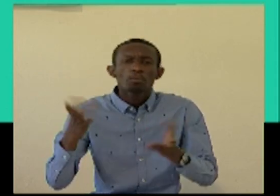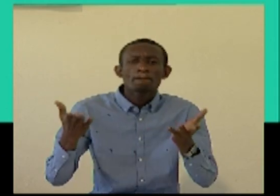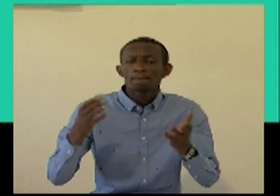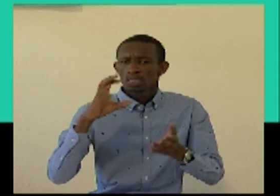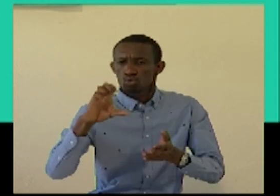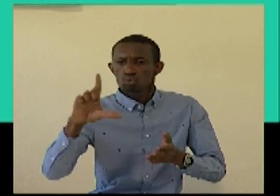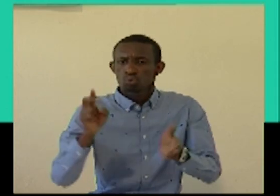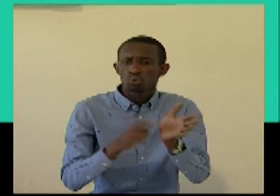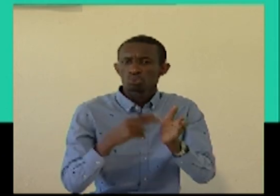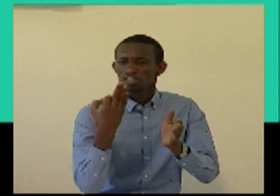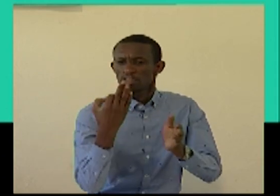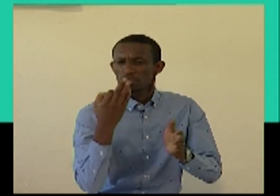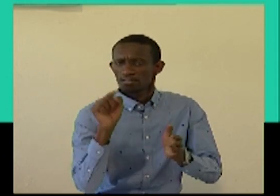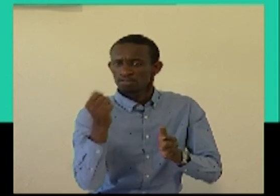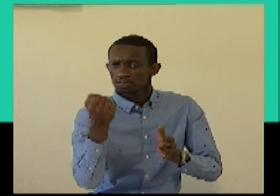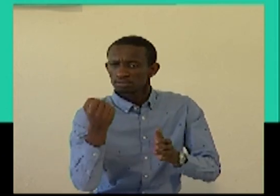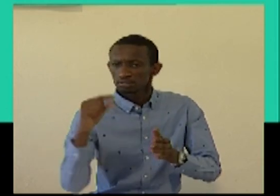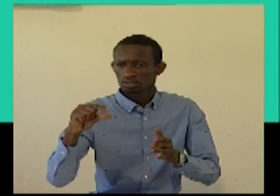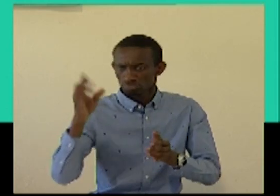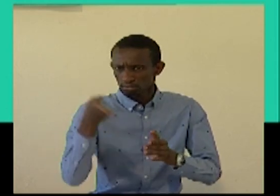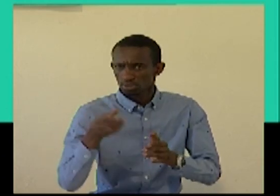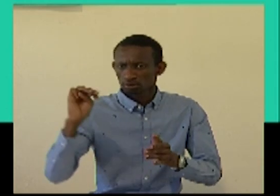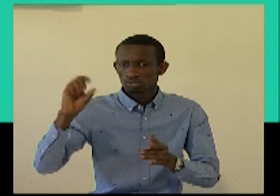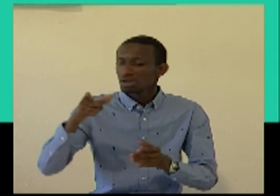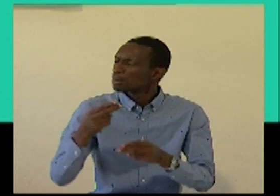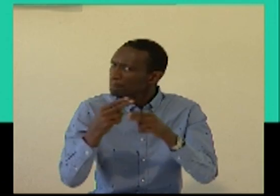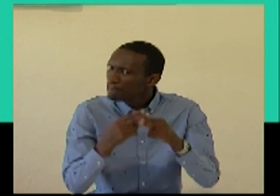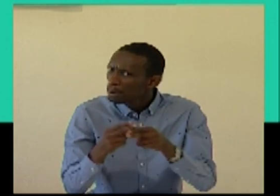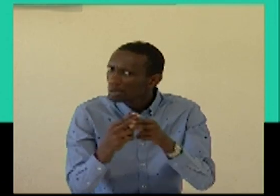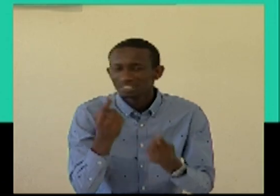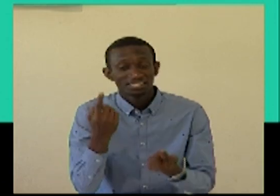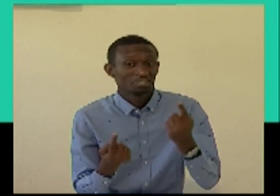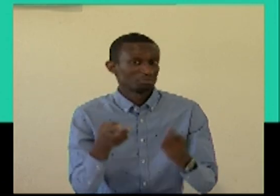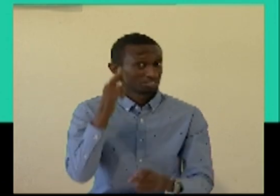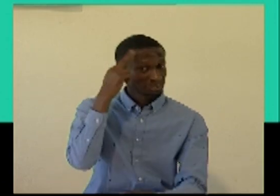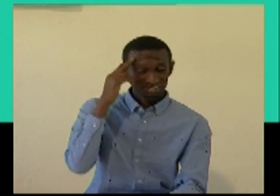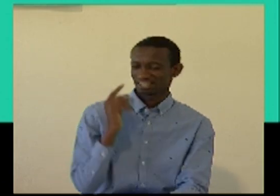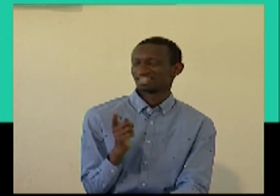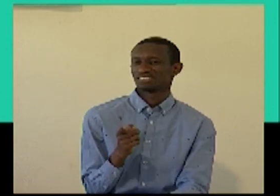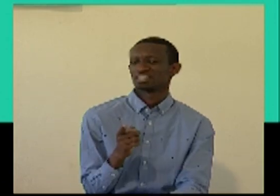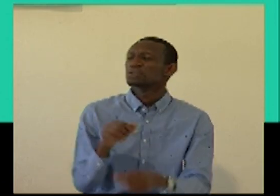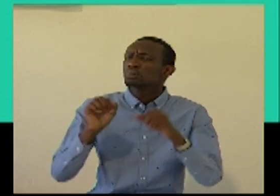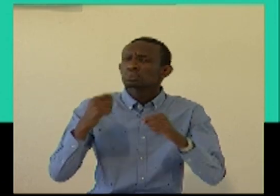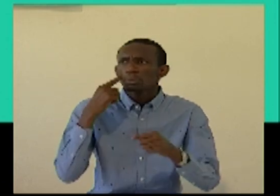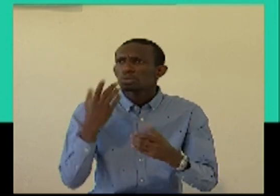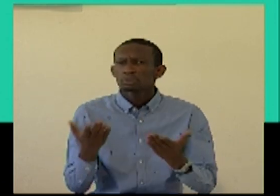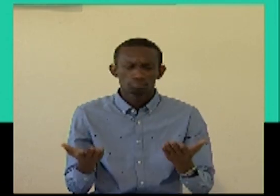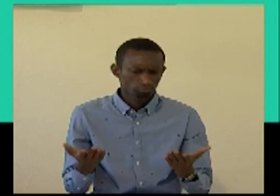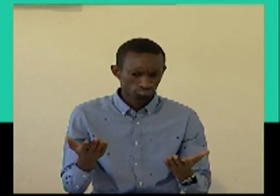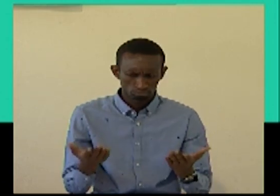35.5 grams per mole. Okay? Here you have to be very careful. Sometimes, remember, we can have